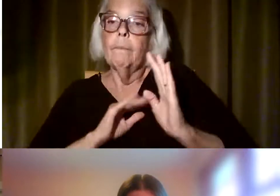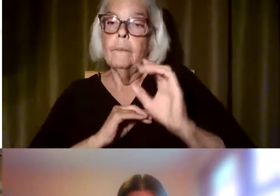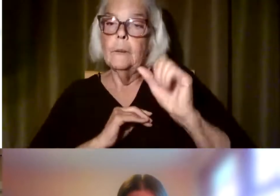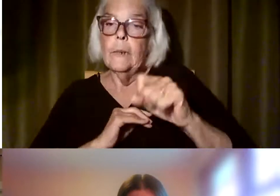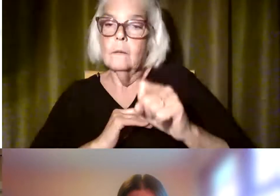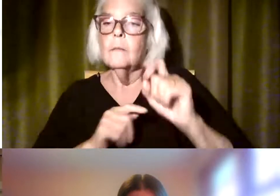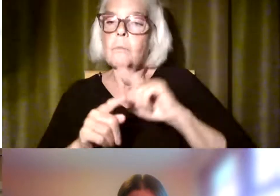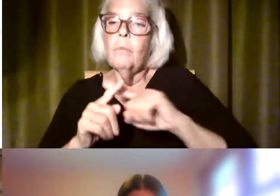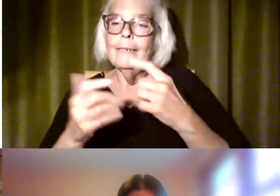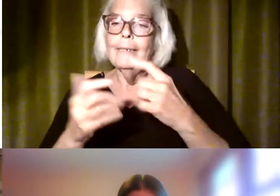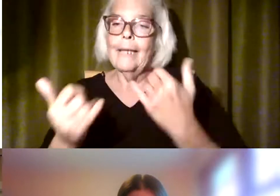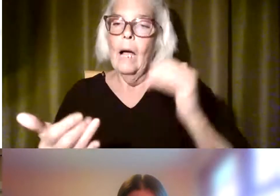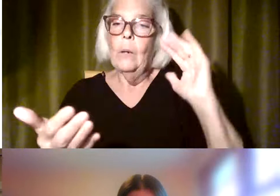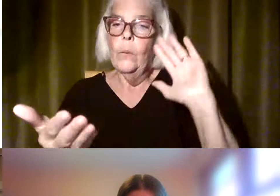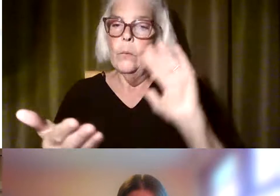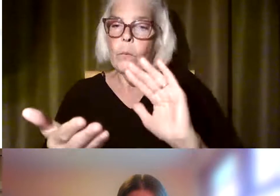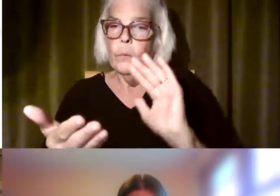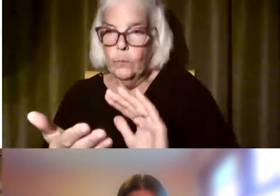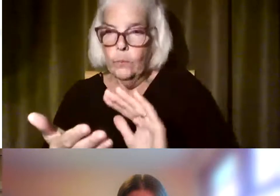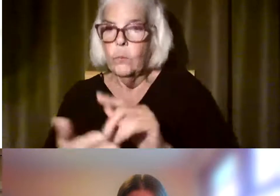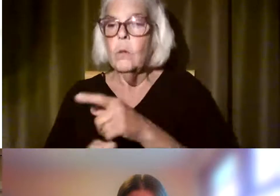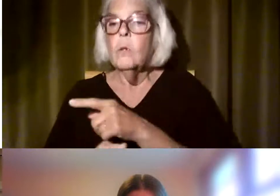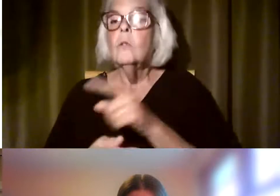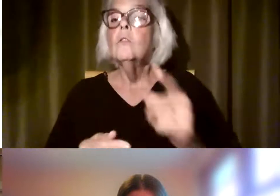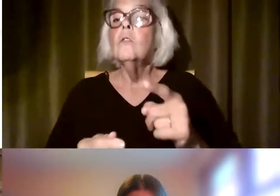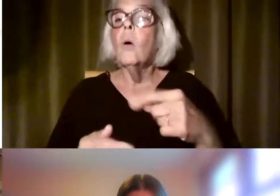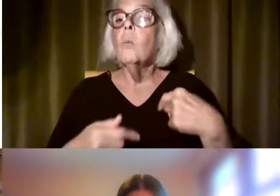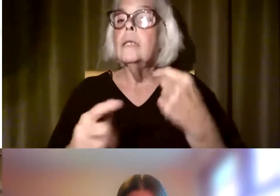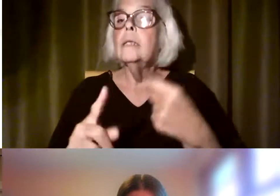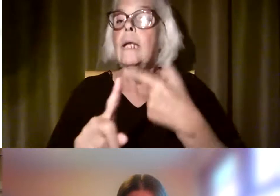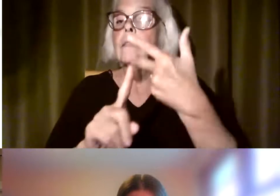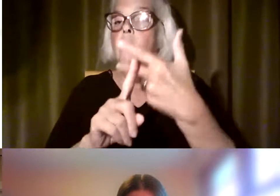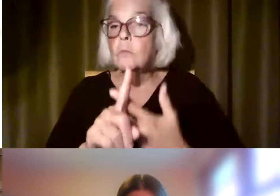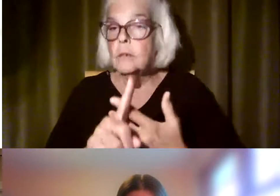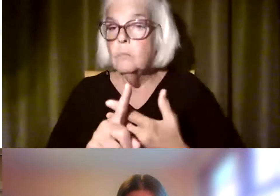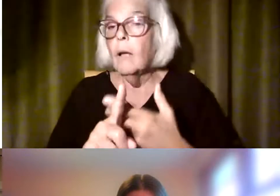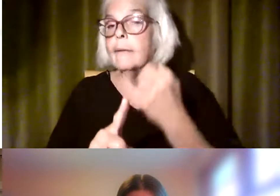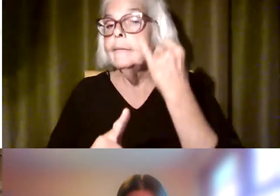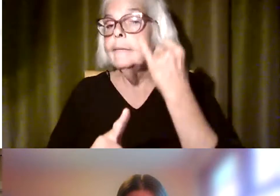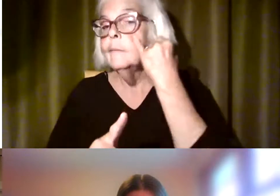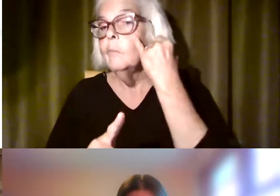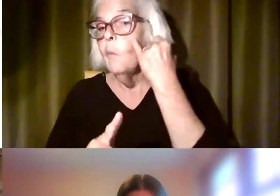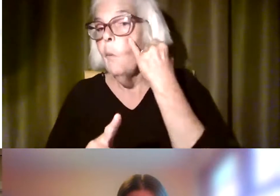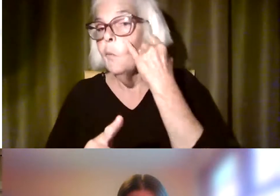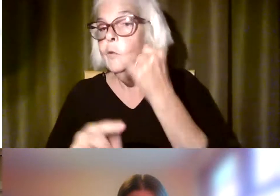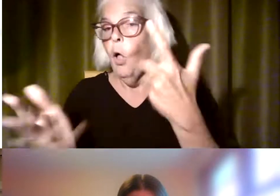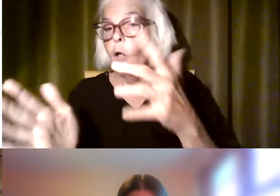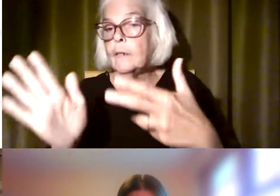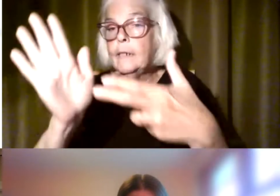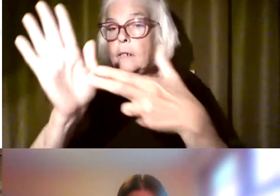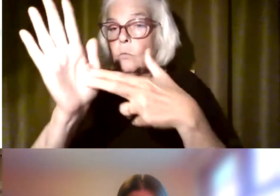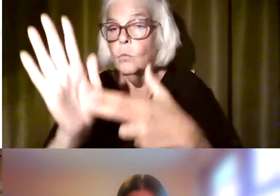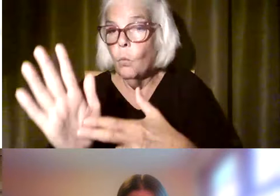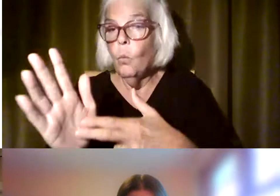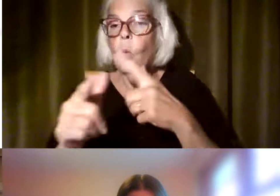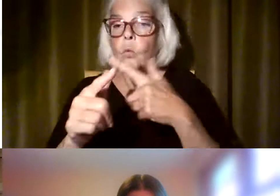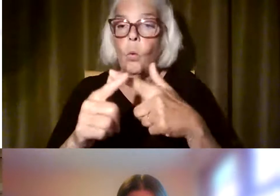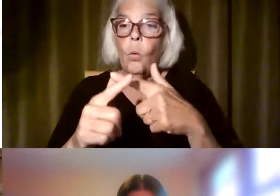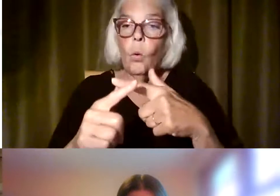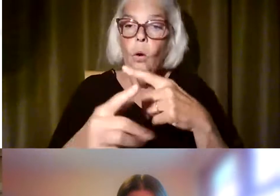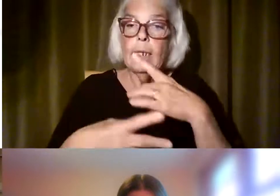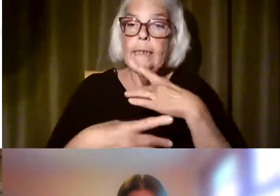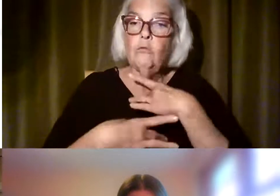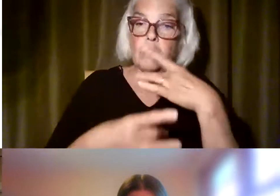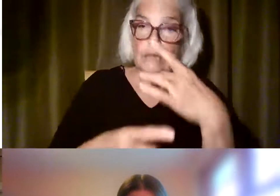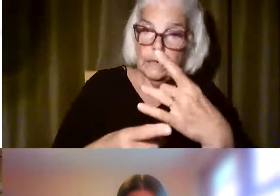are enrolled or would be interested to order test kits now. All these test kits, it's always a moving